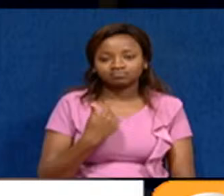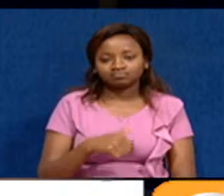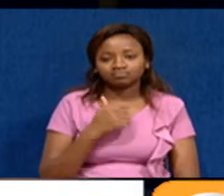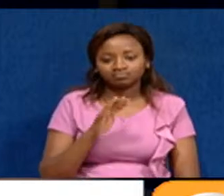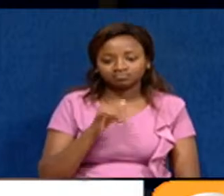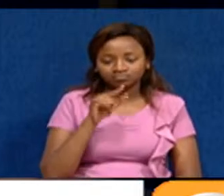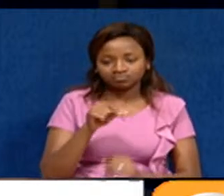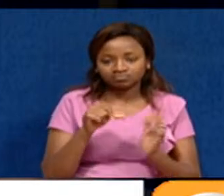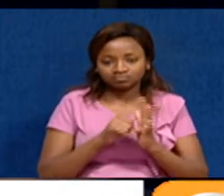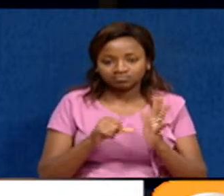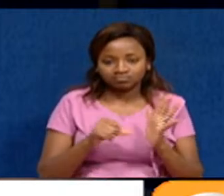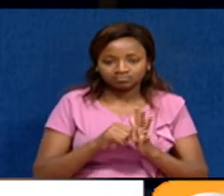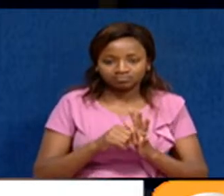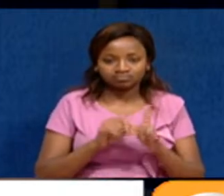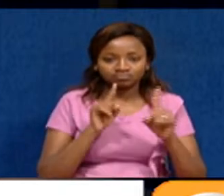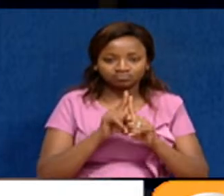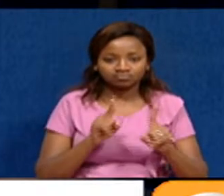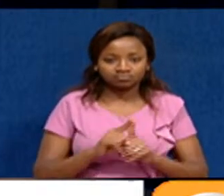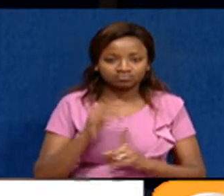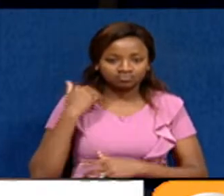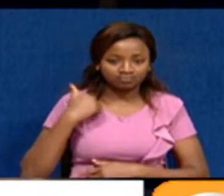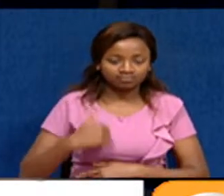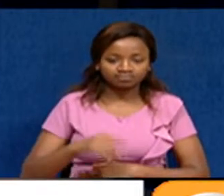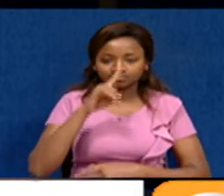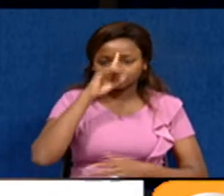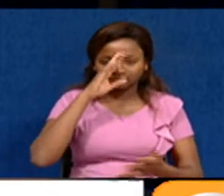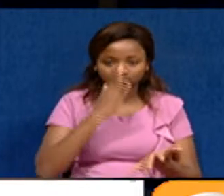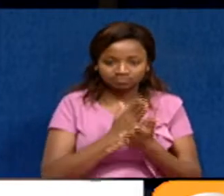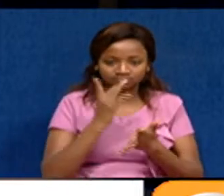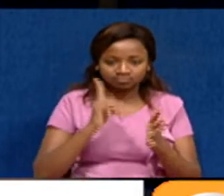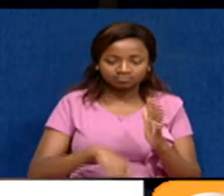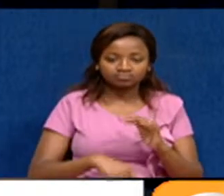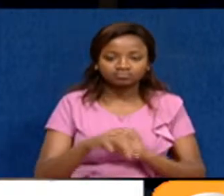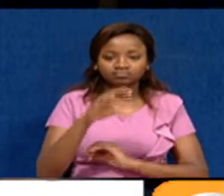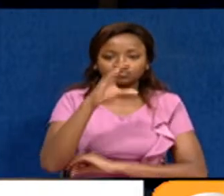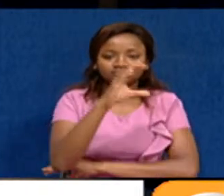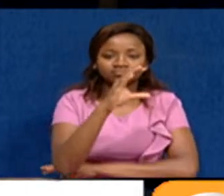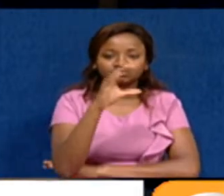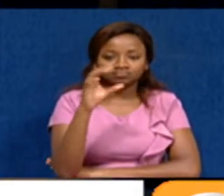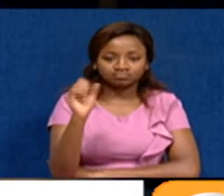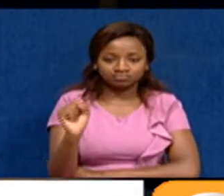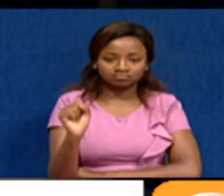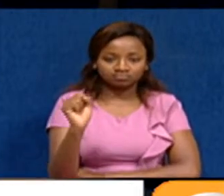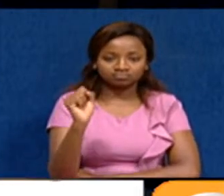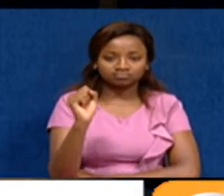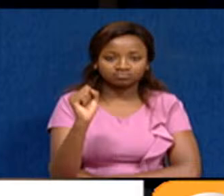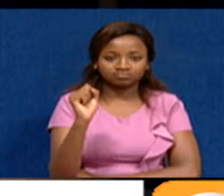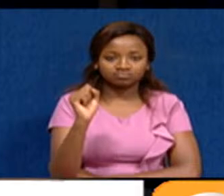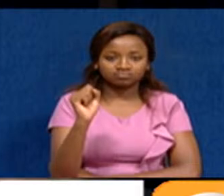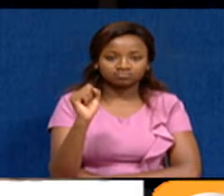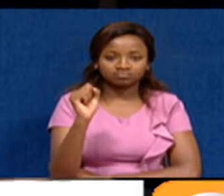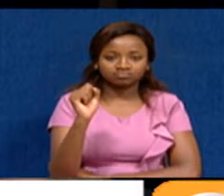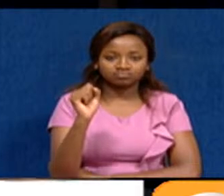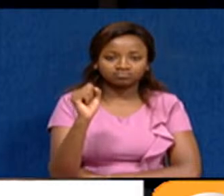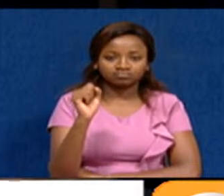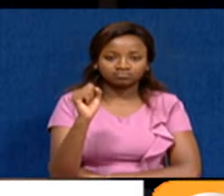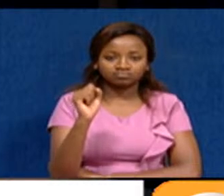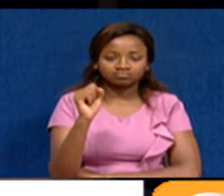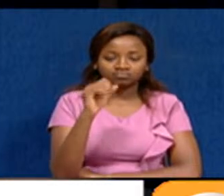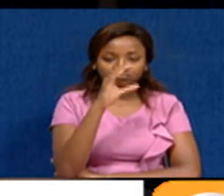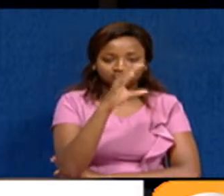Now, I believe that the CS, under the request of, you